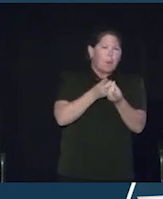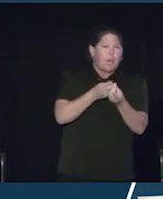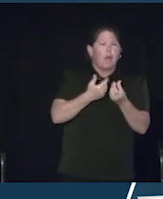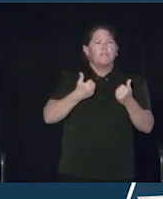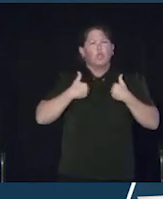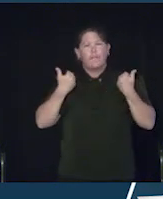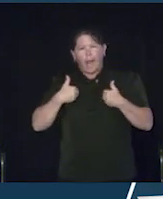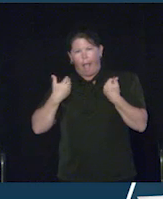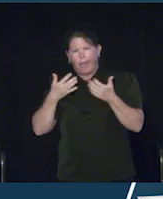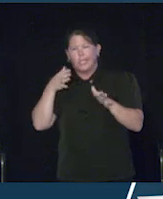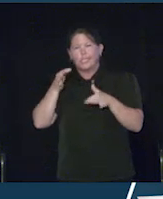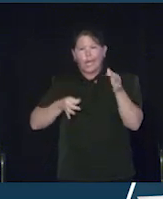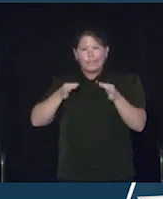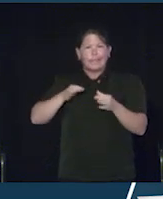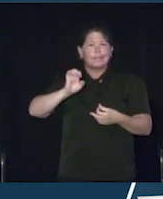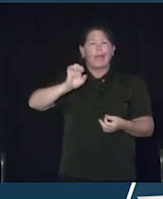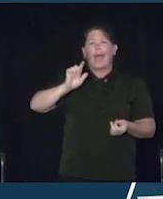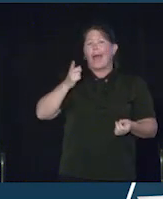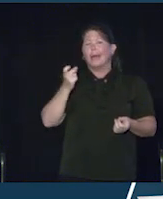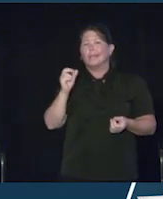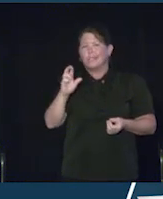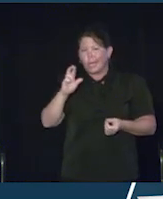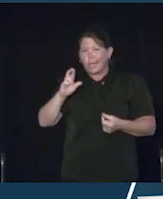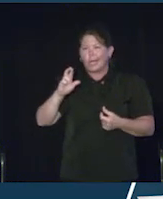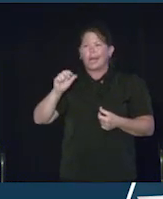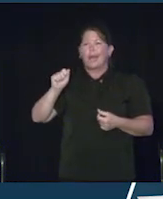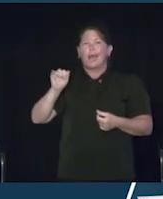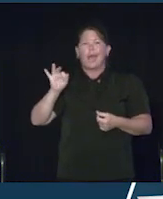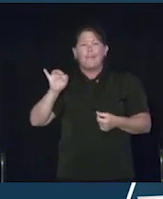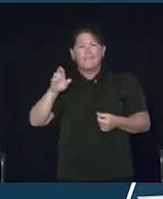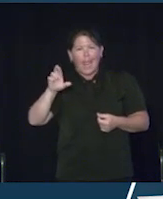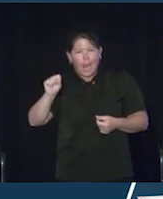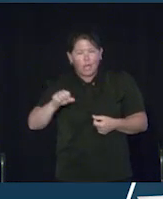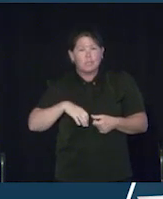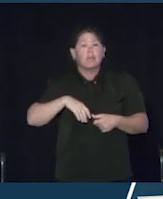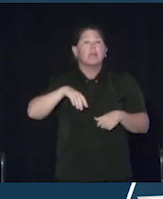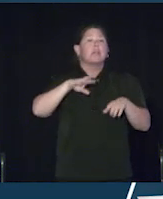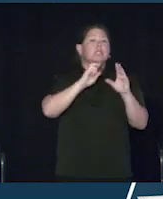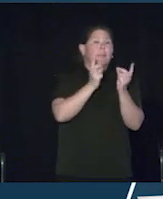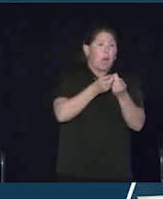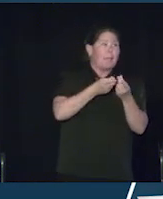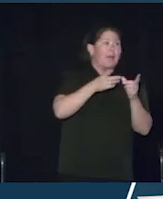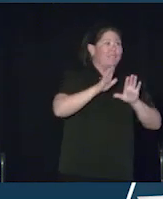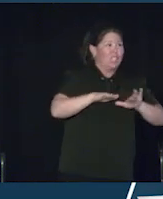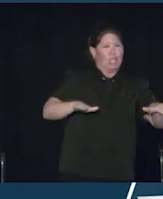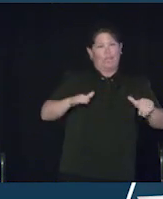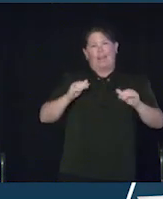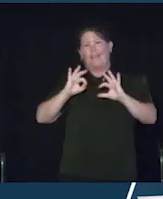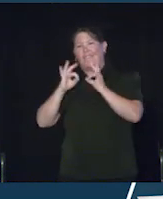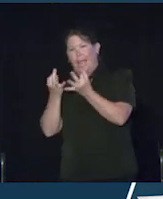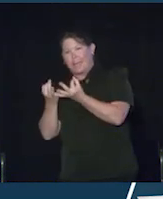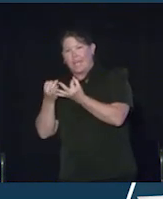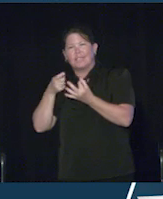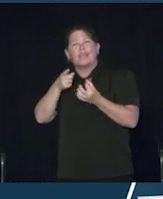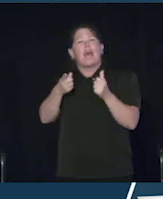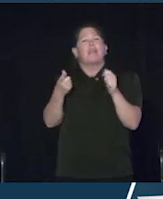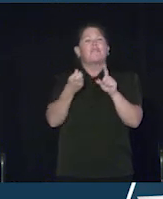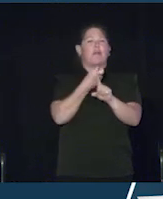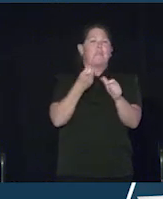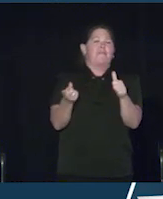Affairs, Veterans Affairs, Department of Children and Families, and the Hope Florida program was spearheaded by First Lady Casey